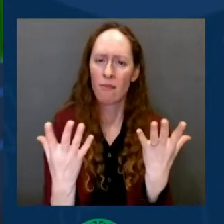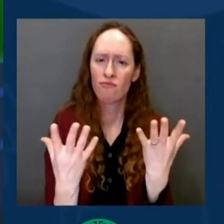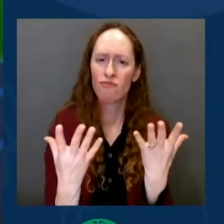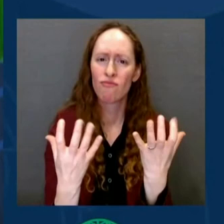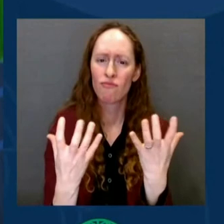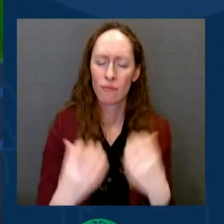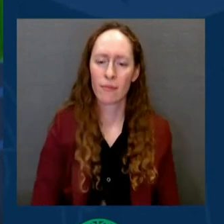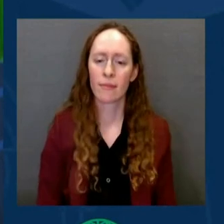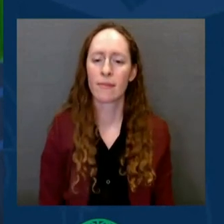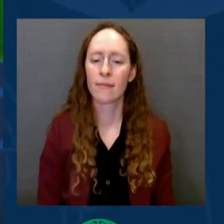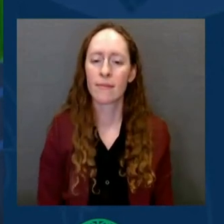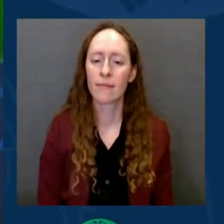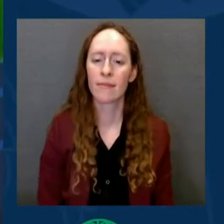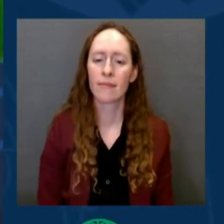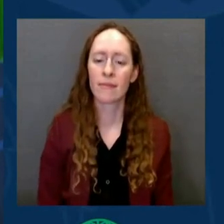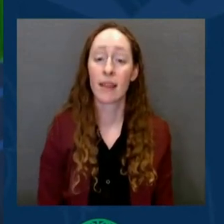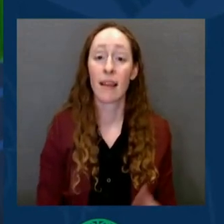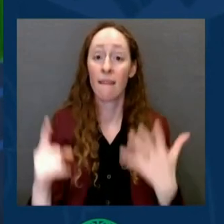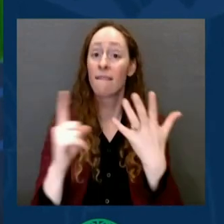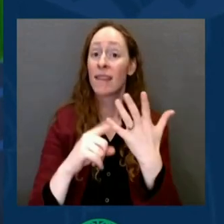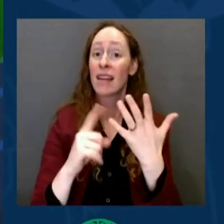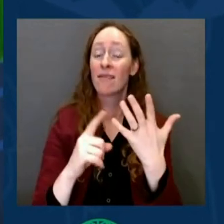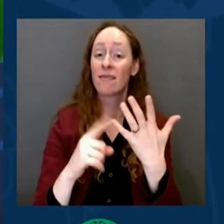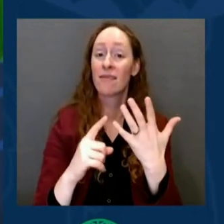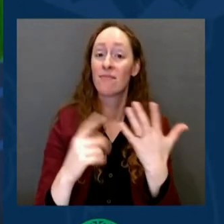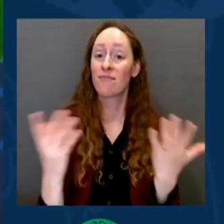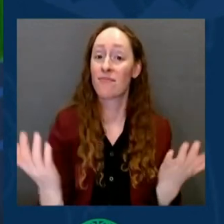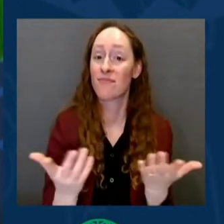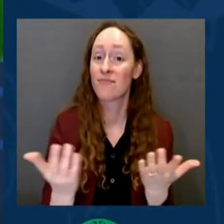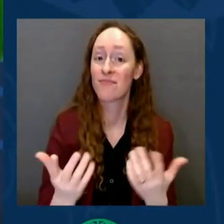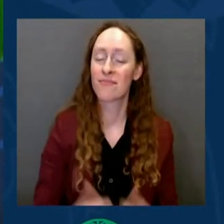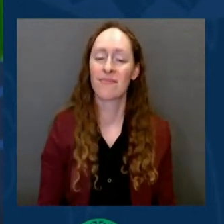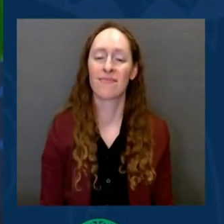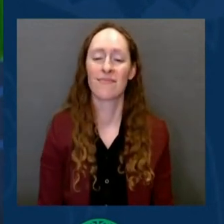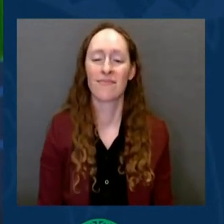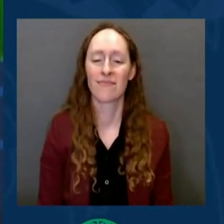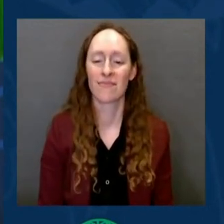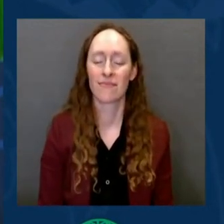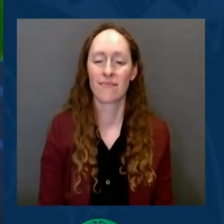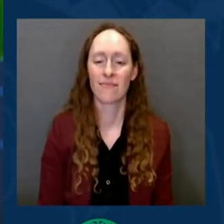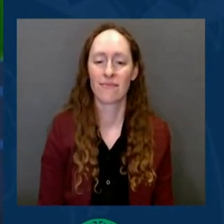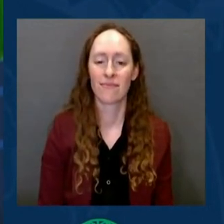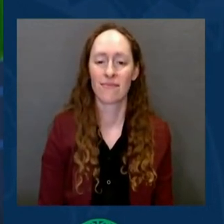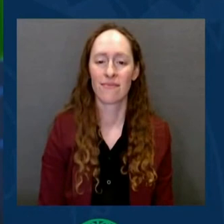win the war against hunger. We salute your country and